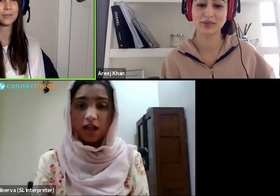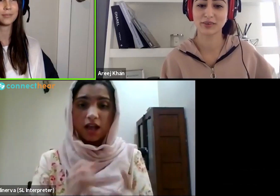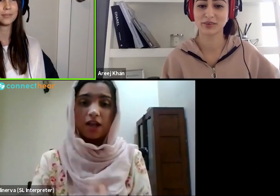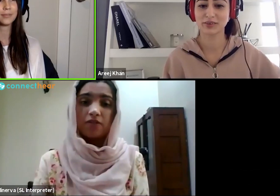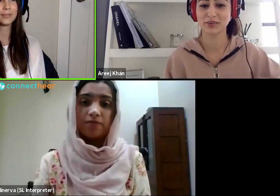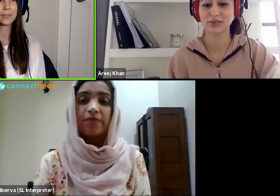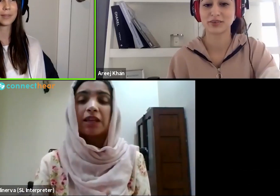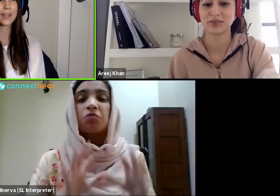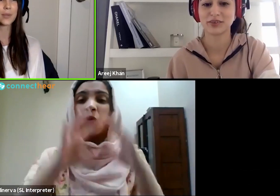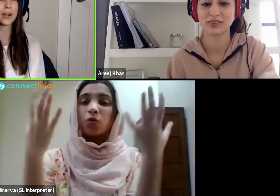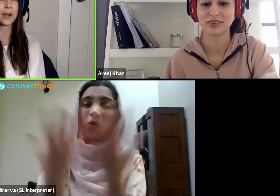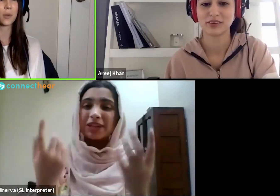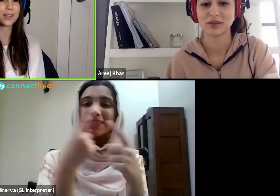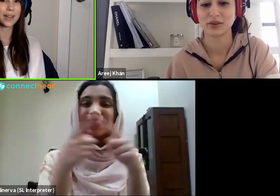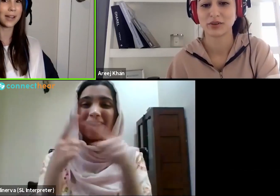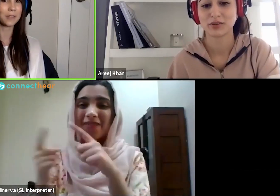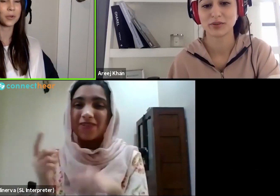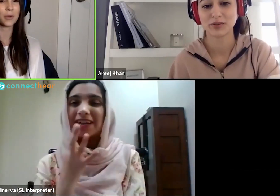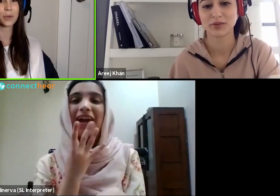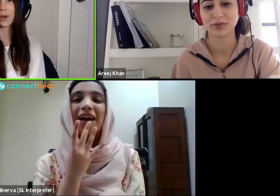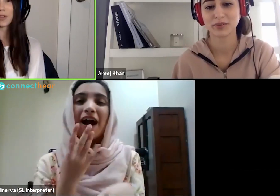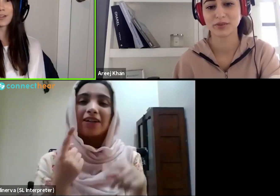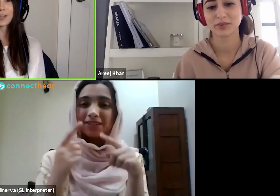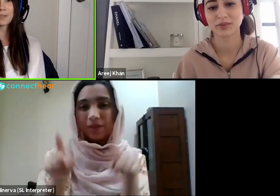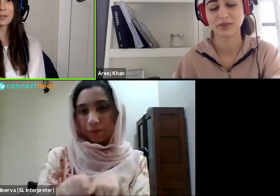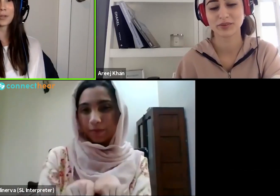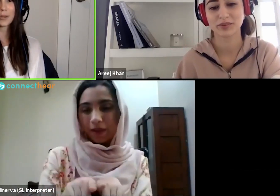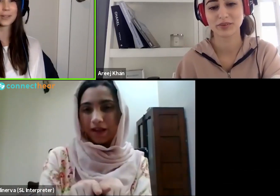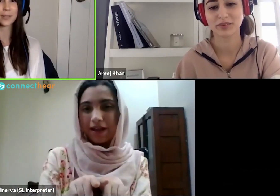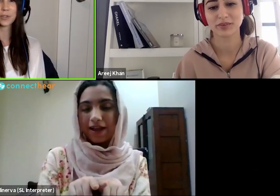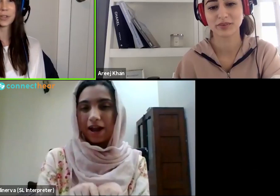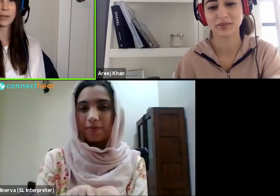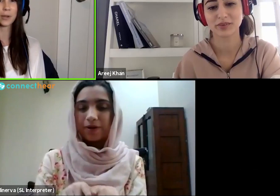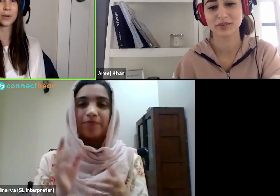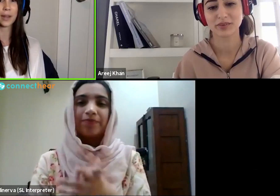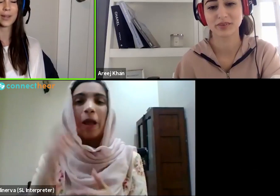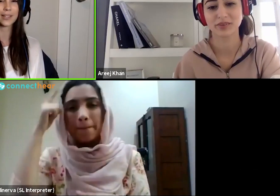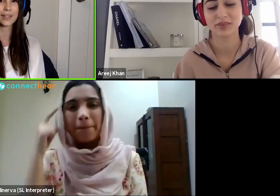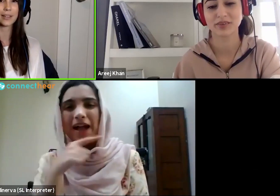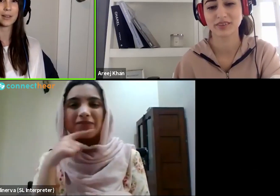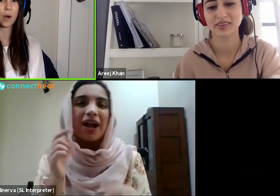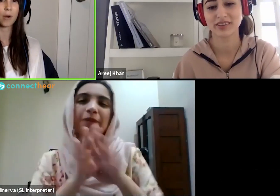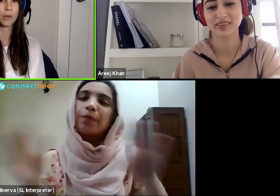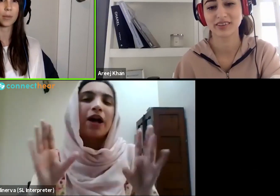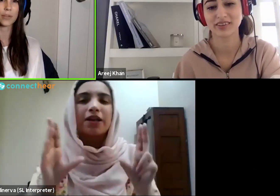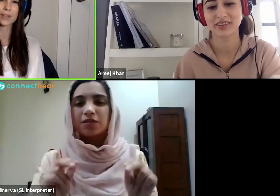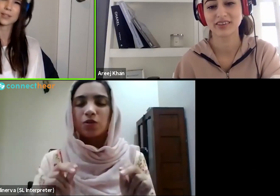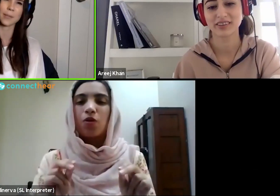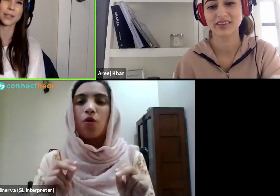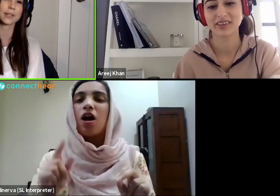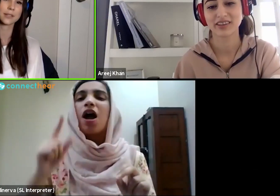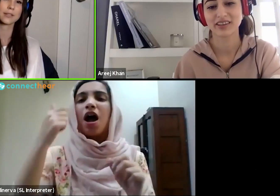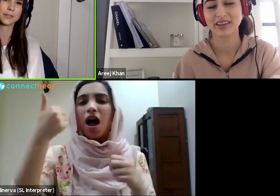don't, because we're not on one side fully or we're not on the other side fully. We're in this good middle, and we get to see it all on both sides.